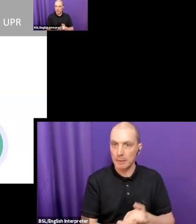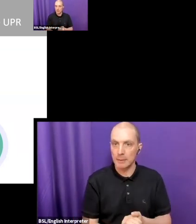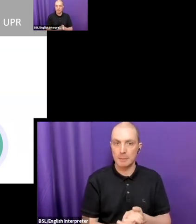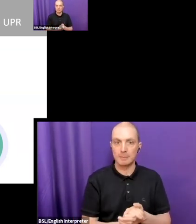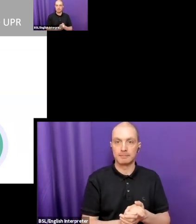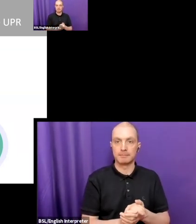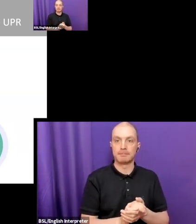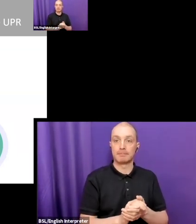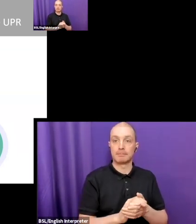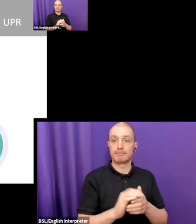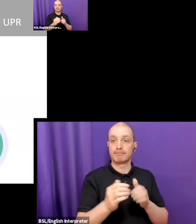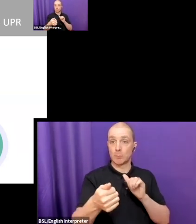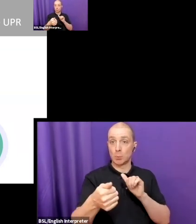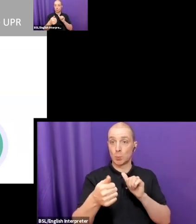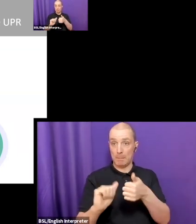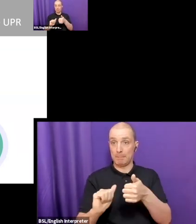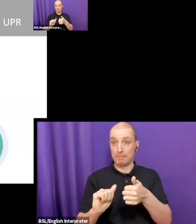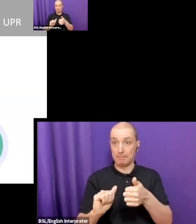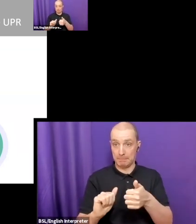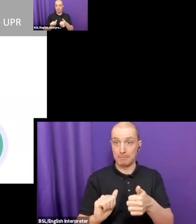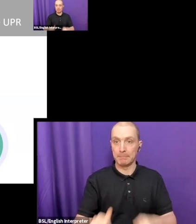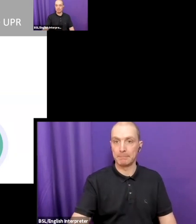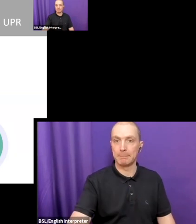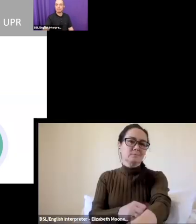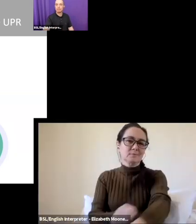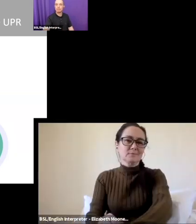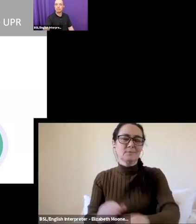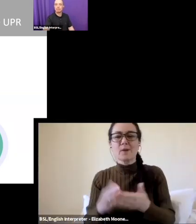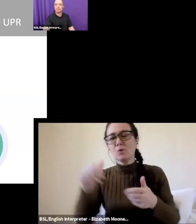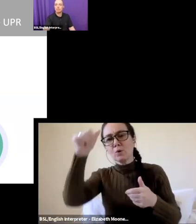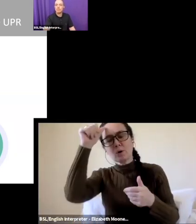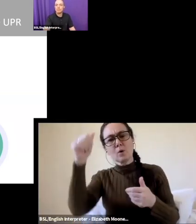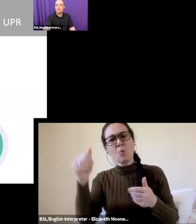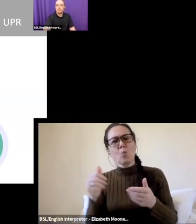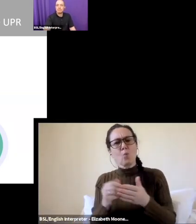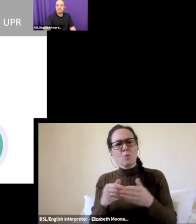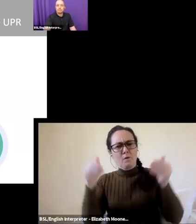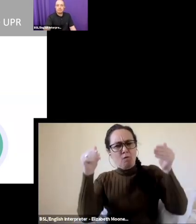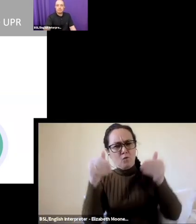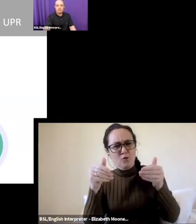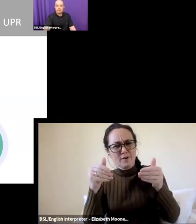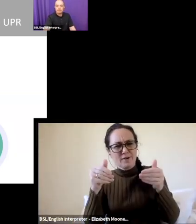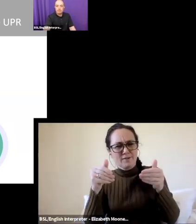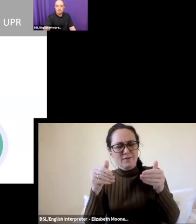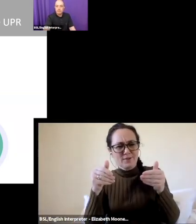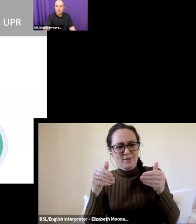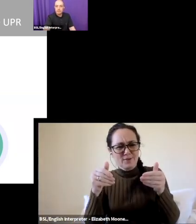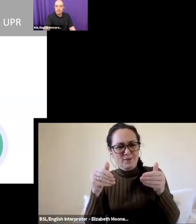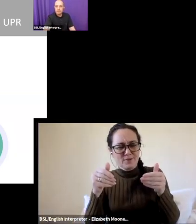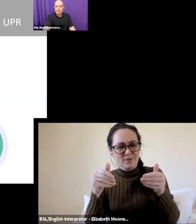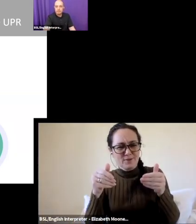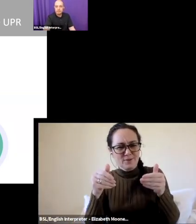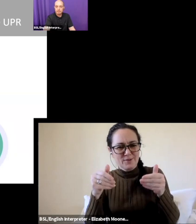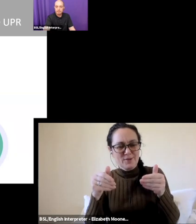The ones that concern you probably the most in this period, but I would like to anyways keep the attention high also in the